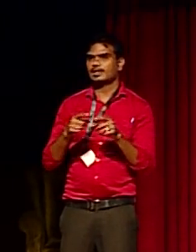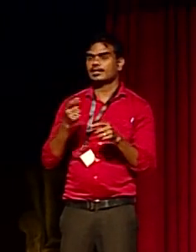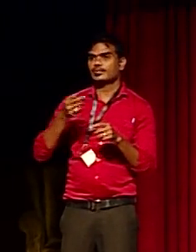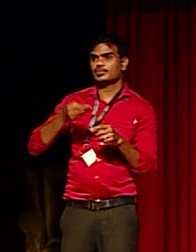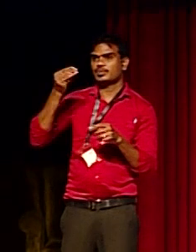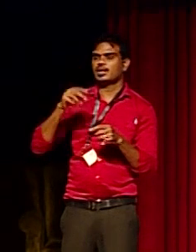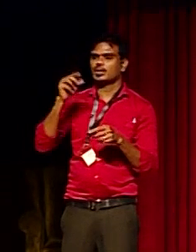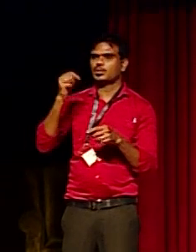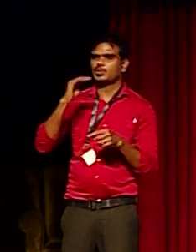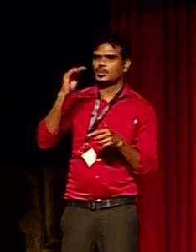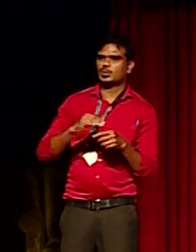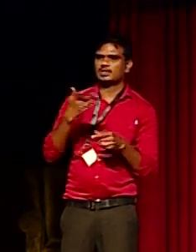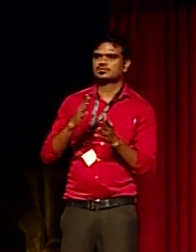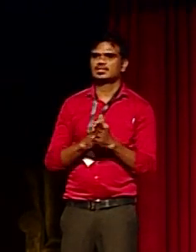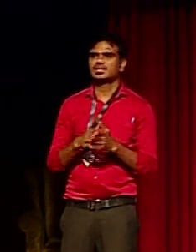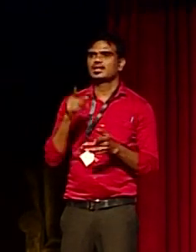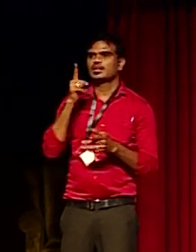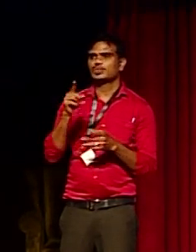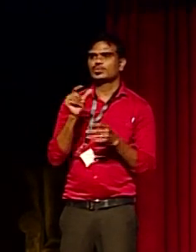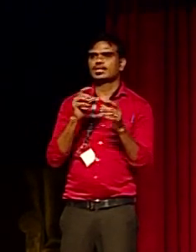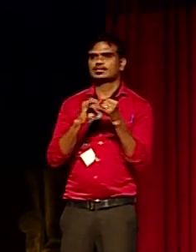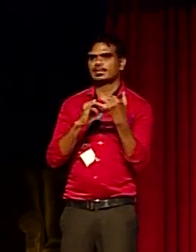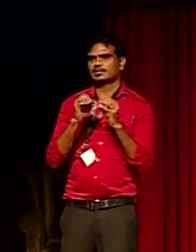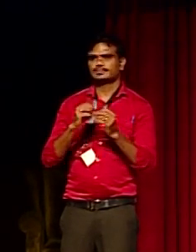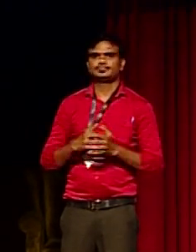inexpensive and low cost be your USP.